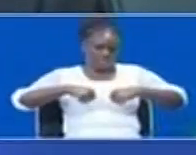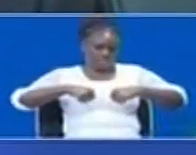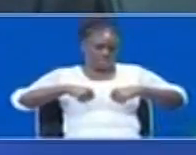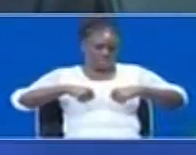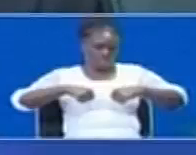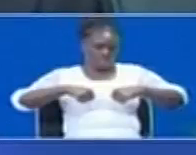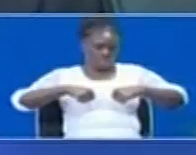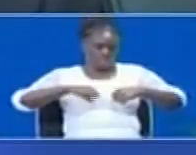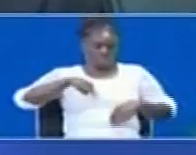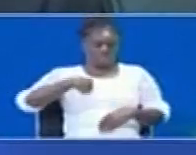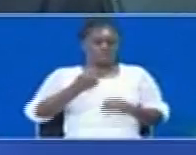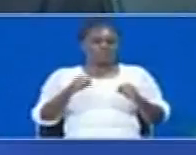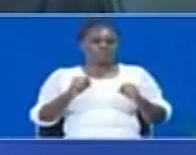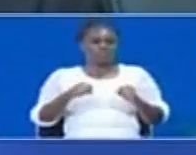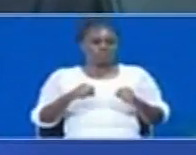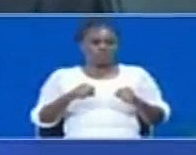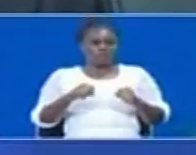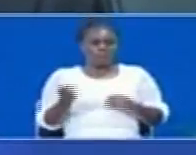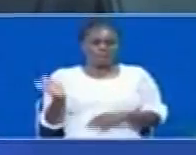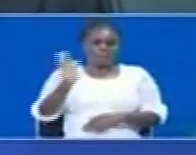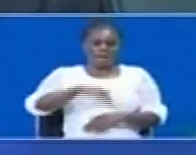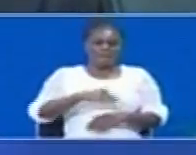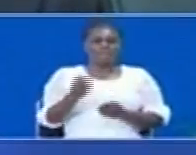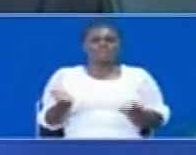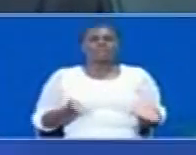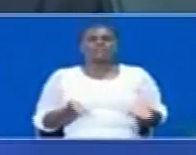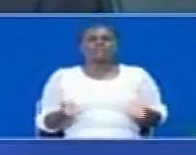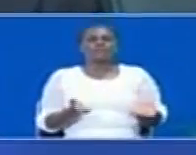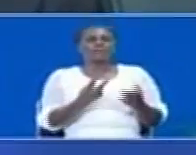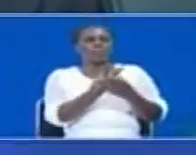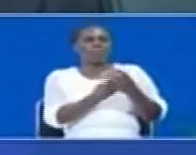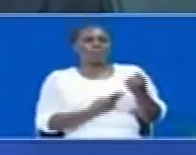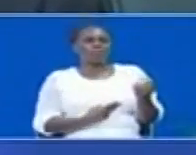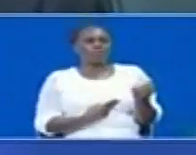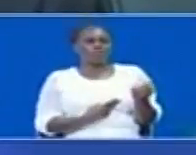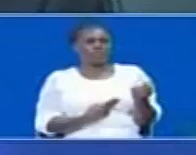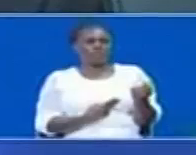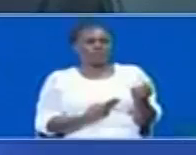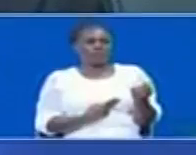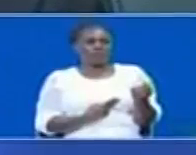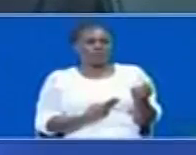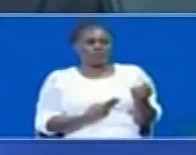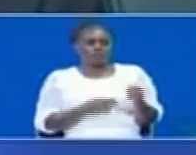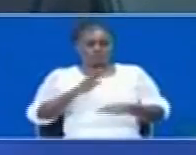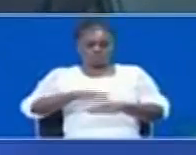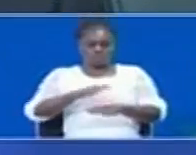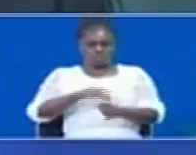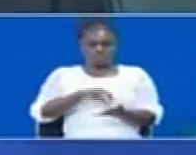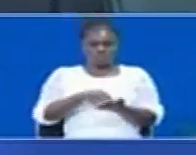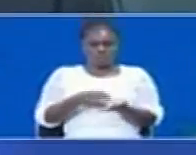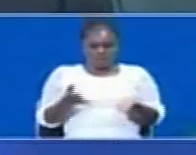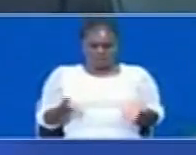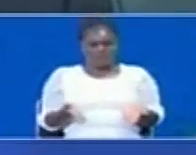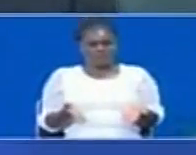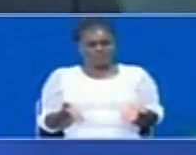whereby we can be able to resume services both in a win-win situation. And